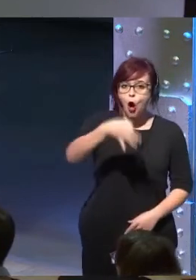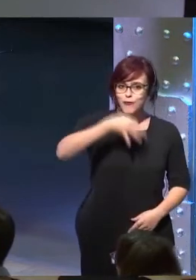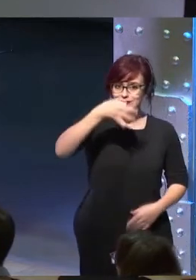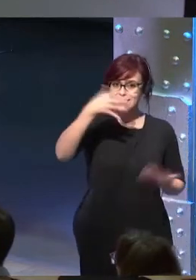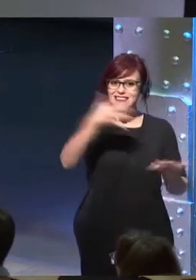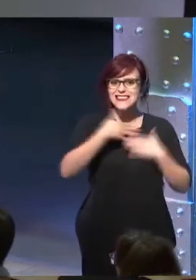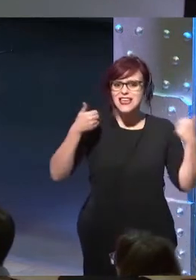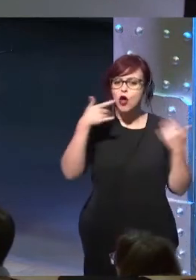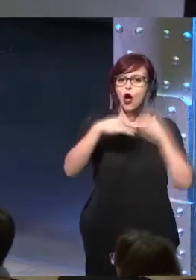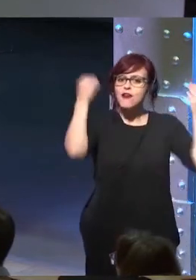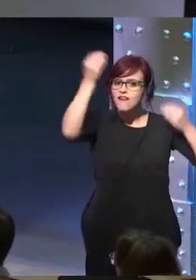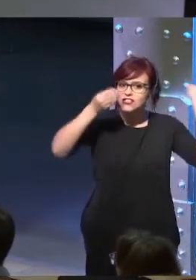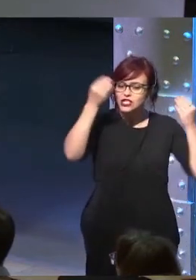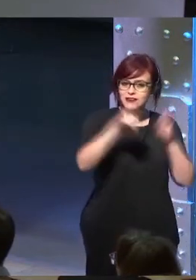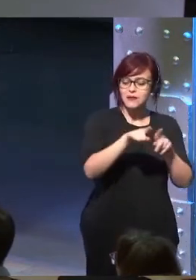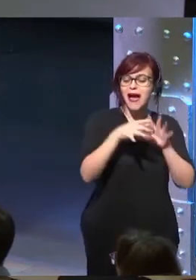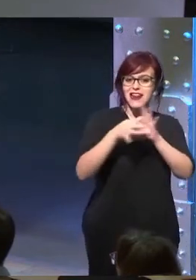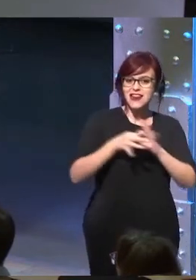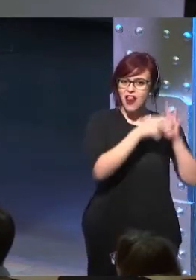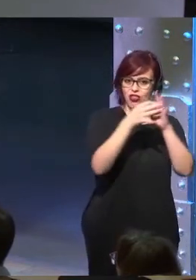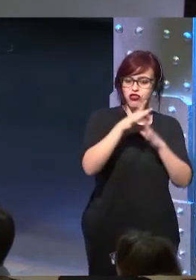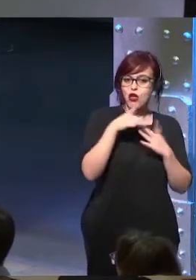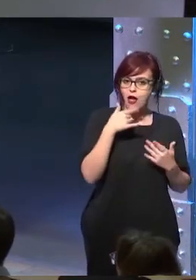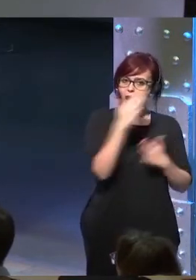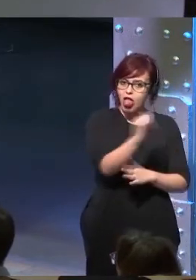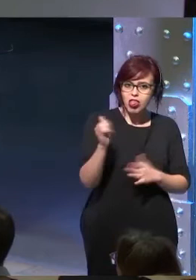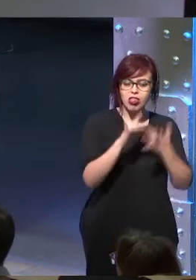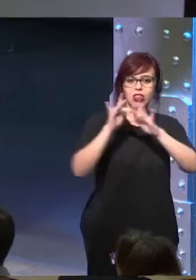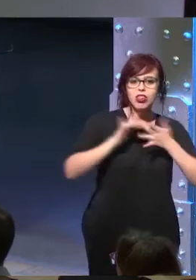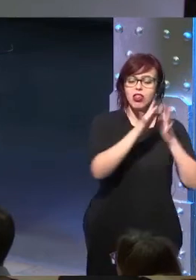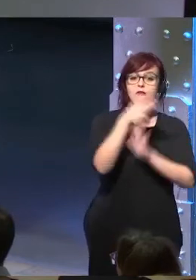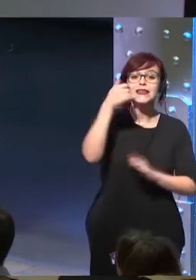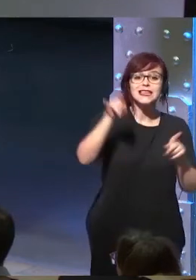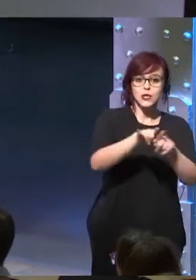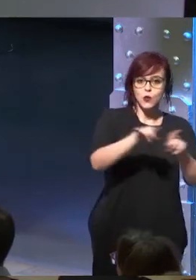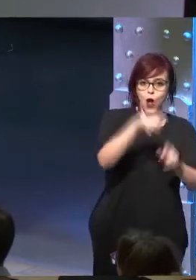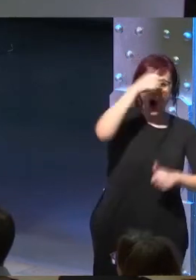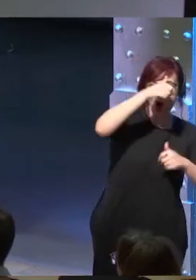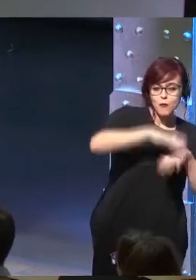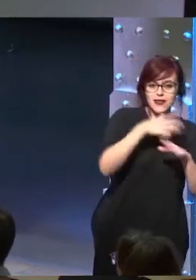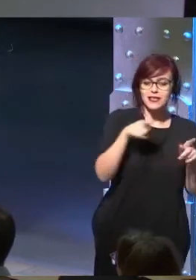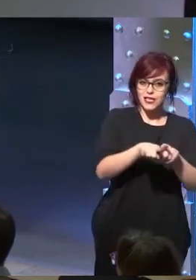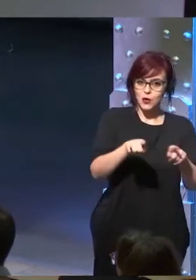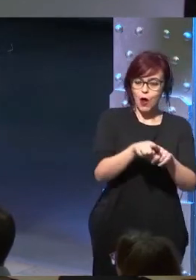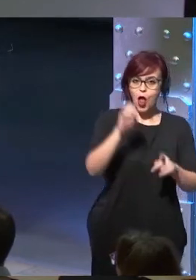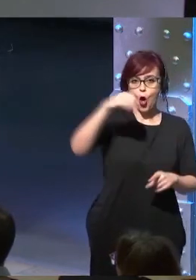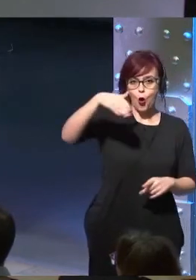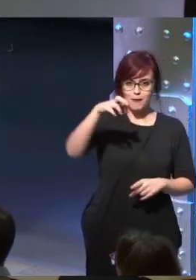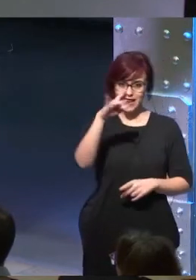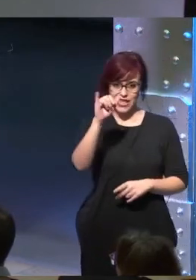reflect on the relationship between that classic Homeric moment of silencing a